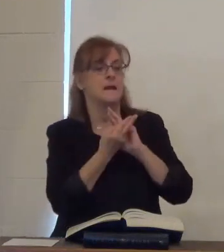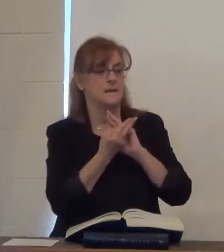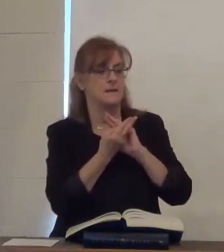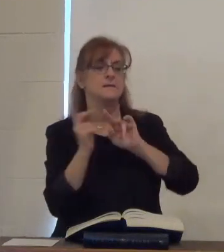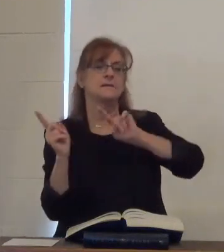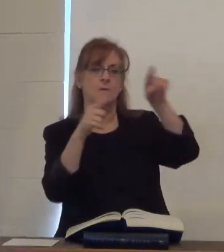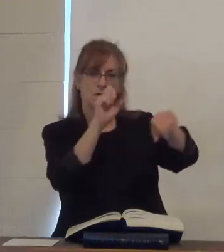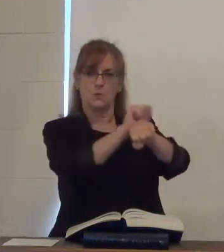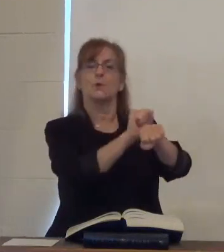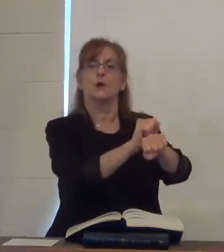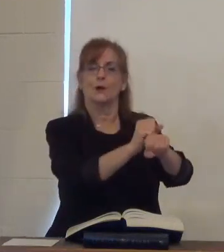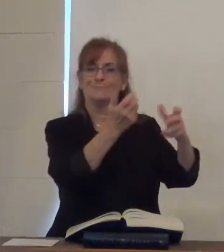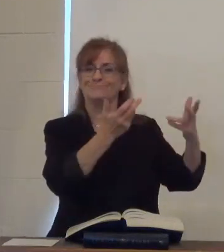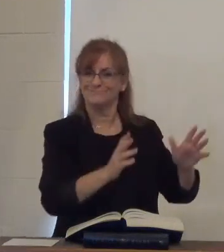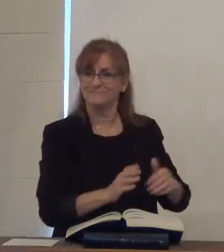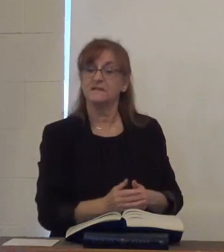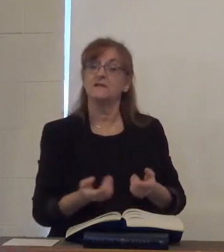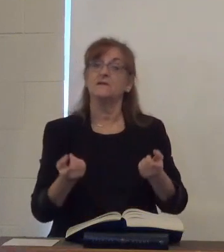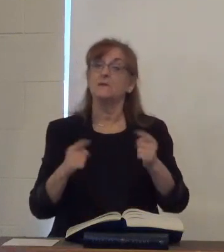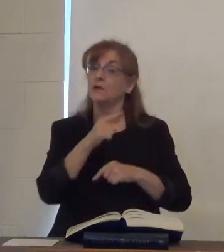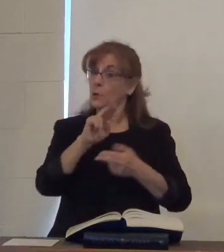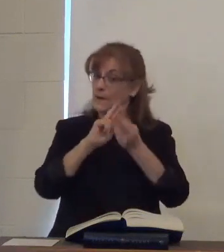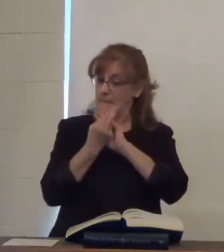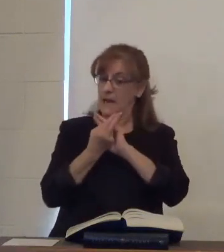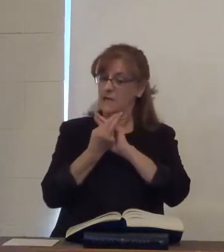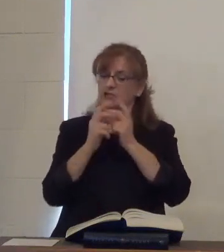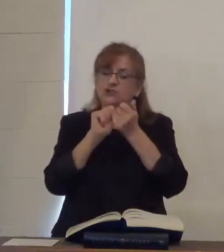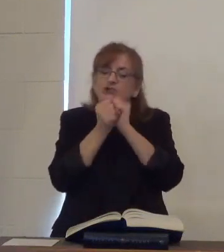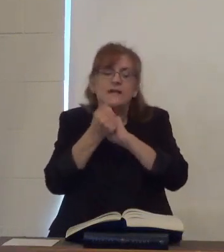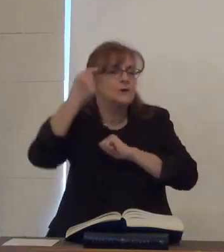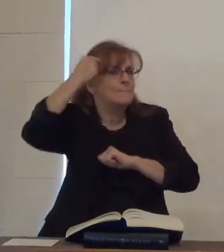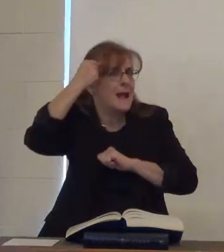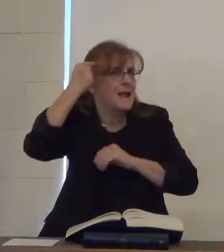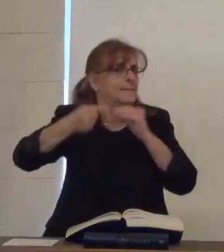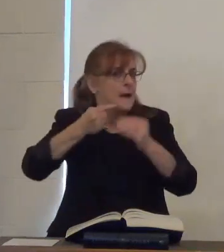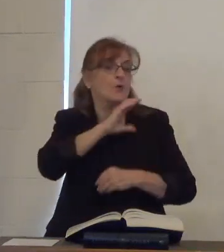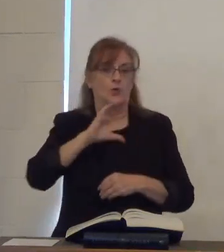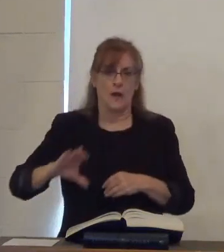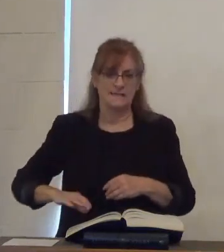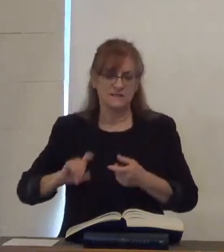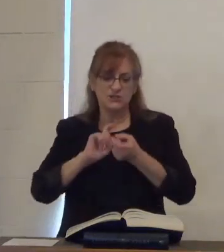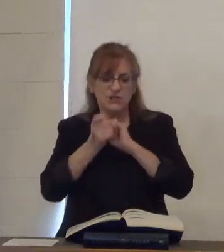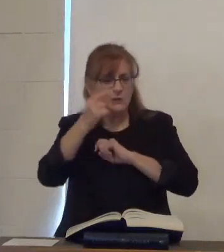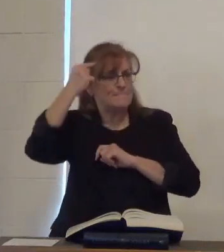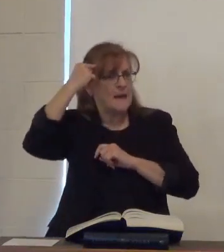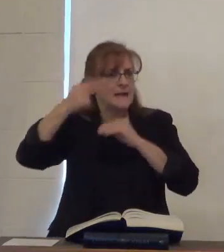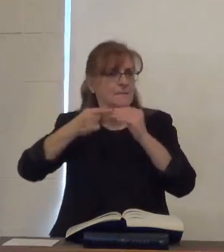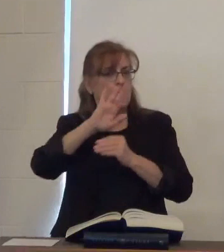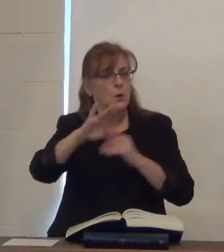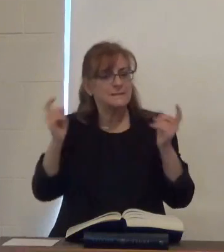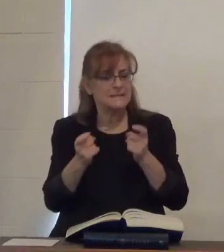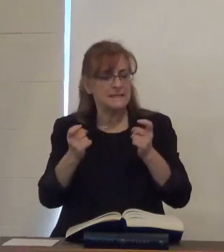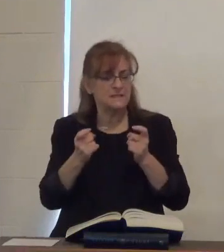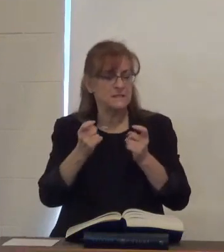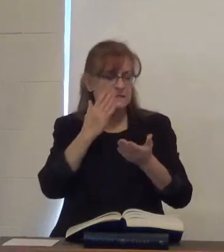went. When you repent, you change your mind about Christ. You change your mind about your sin. You